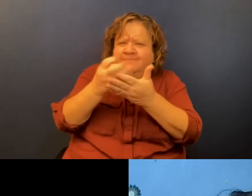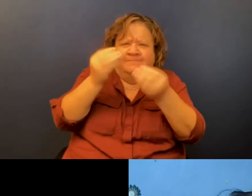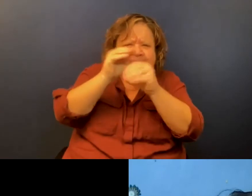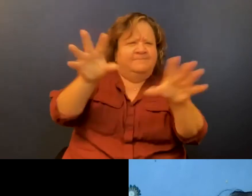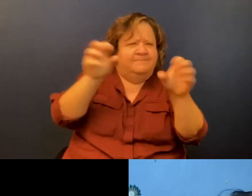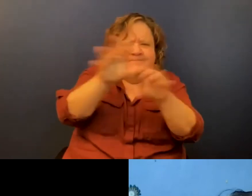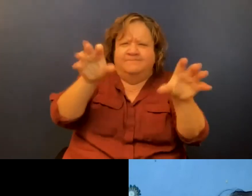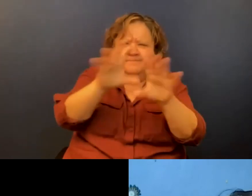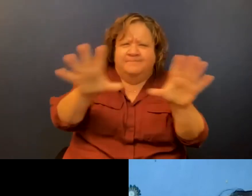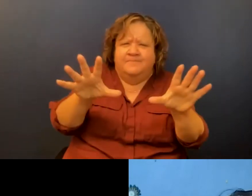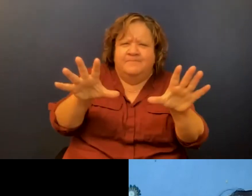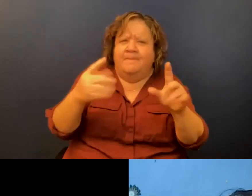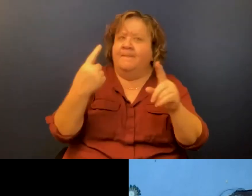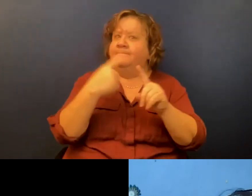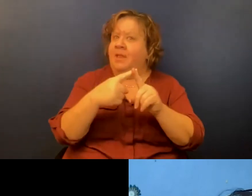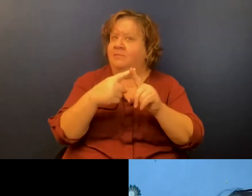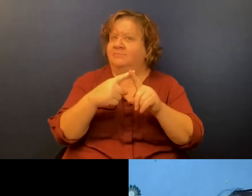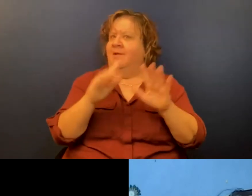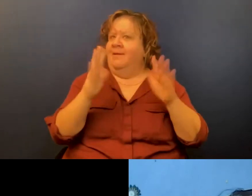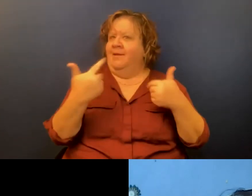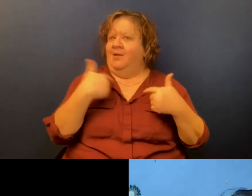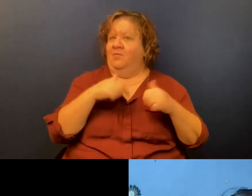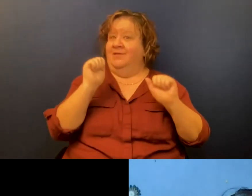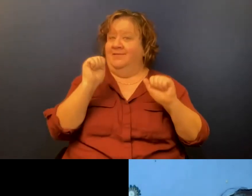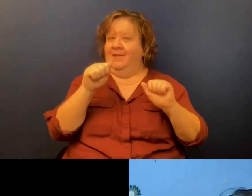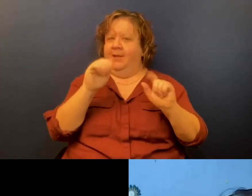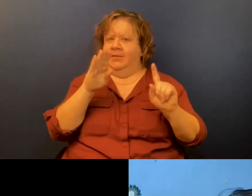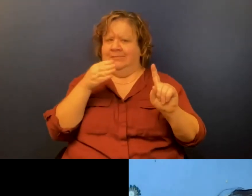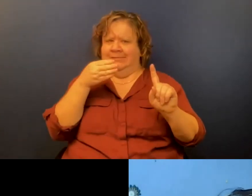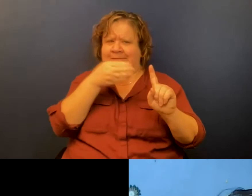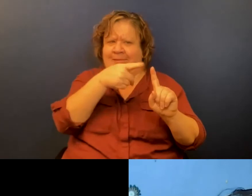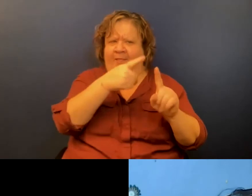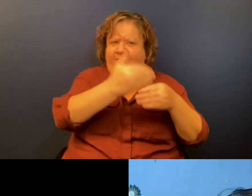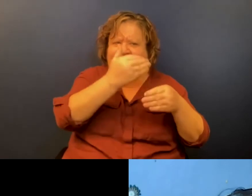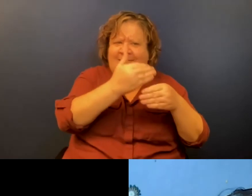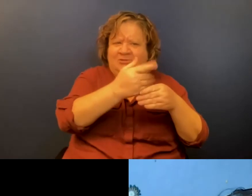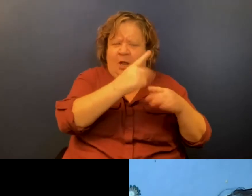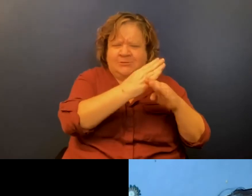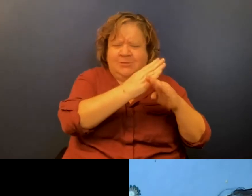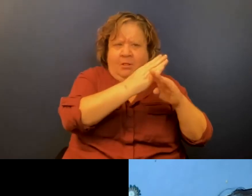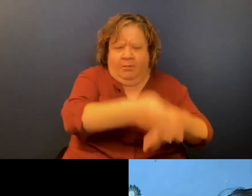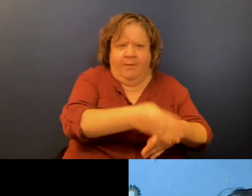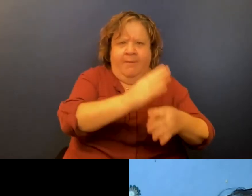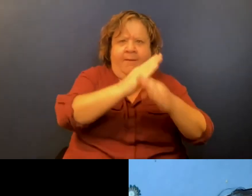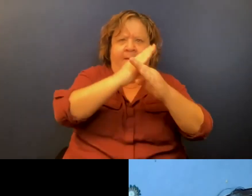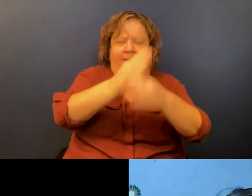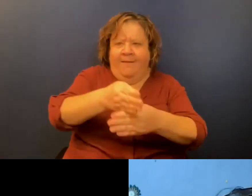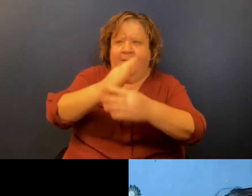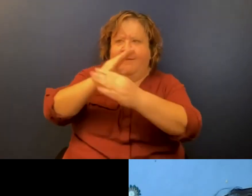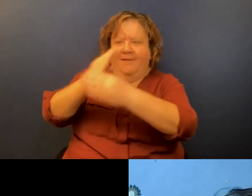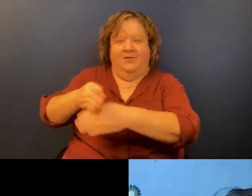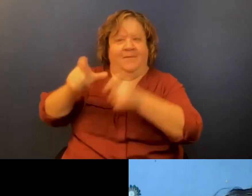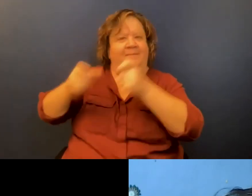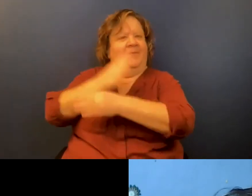spaces and recreational spaces. And my job today is to present it to